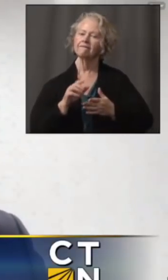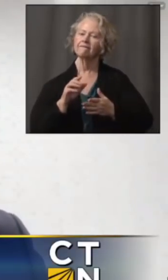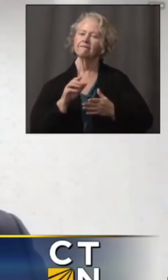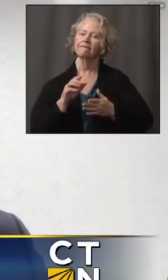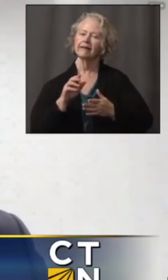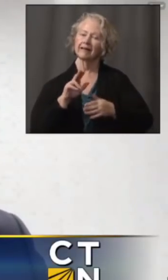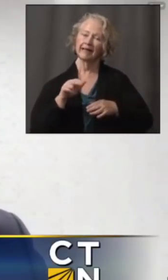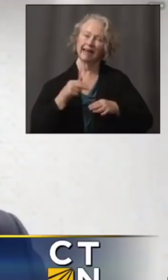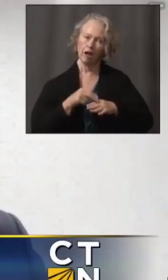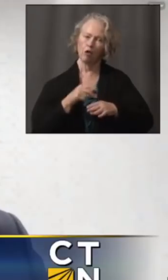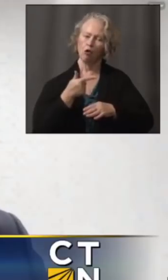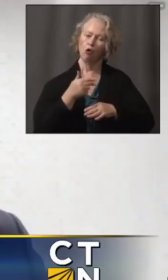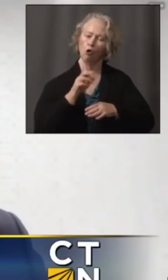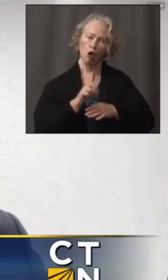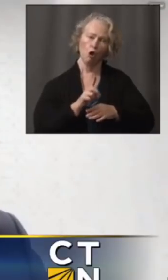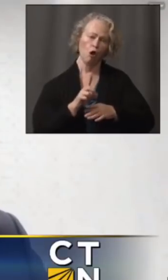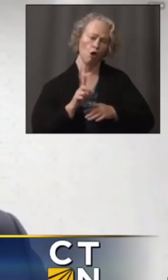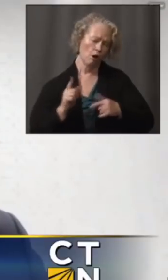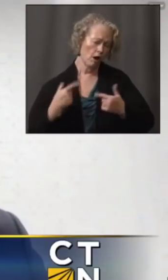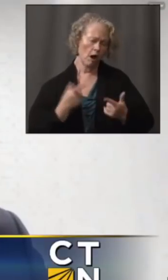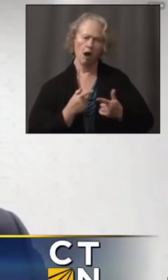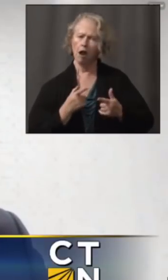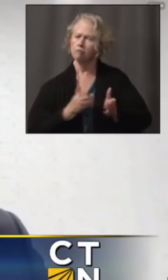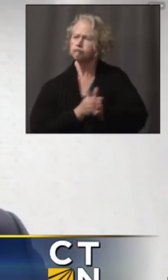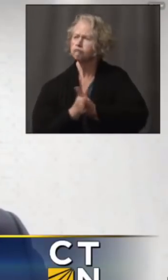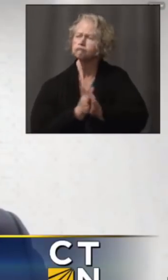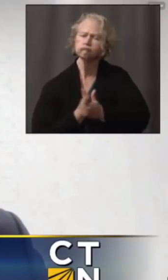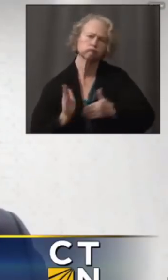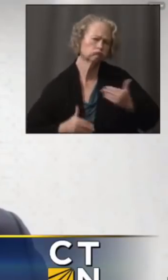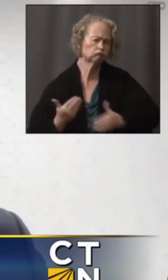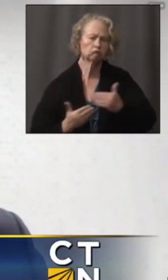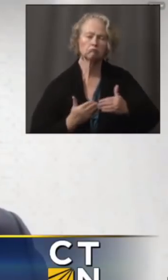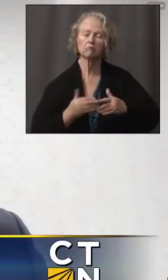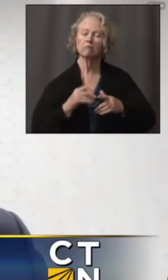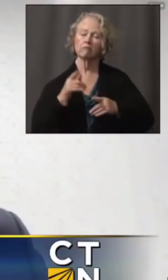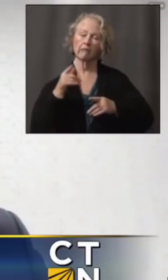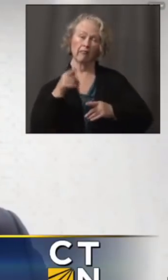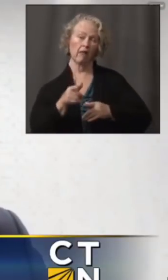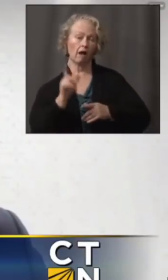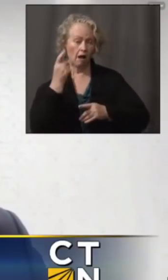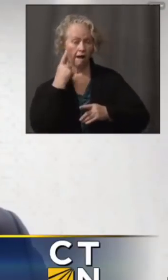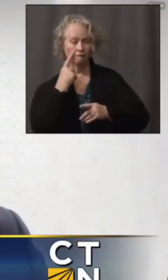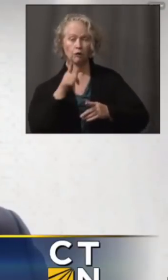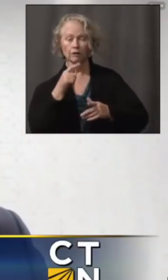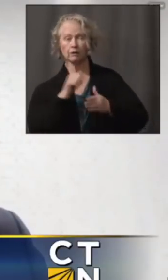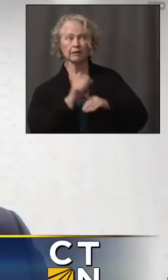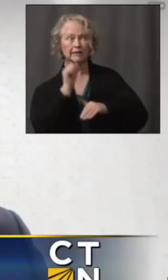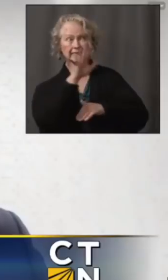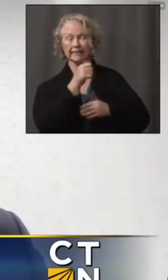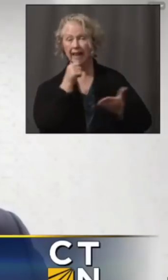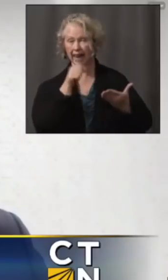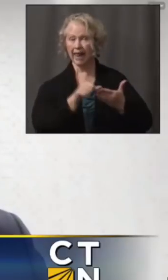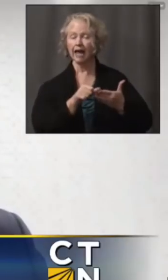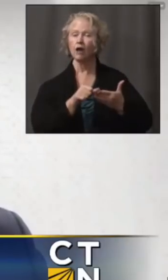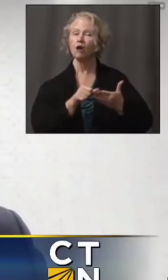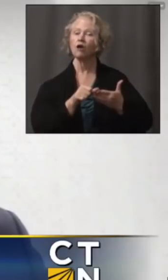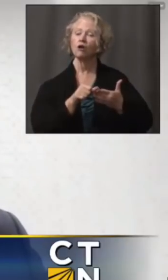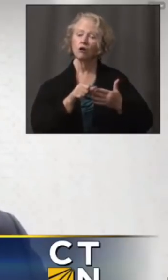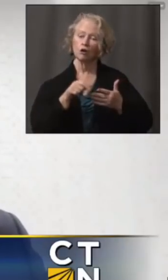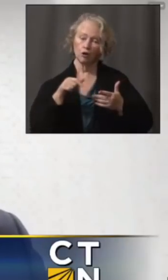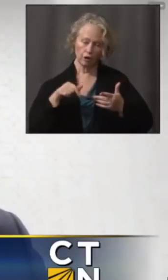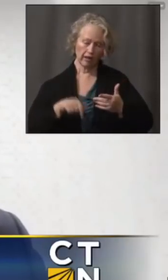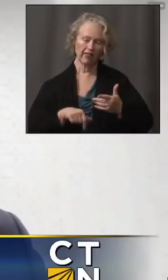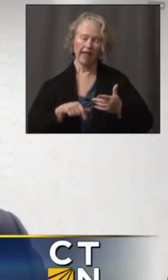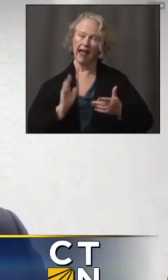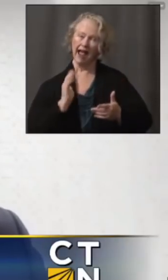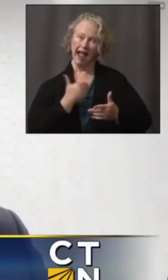is truly stepped up throughout this whole crisis. The letter that the governor put forth that is going to be supported by the Connecticut